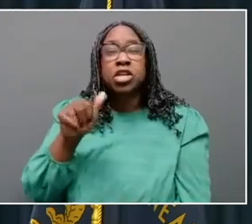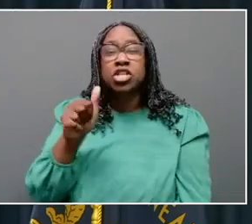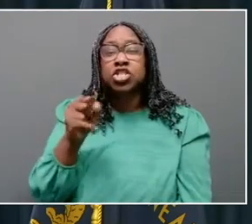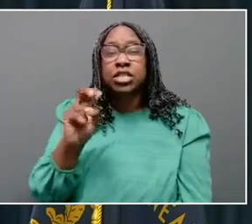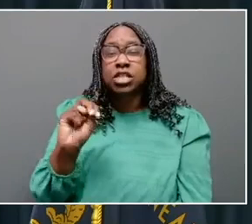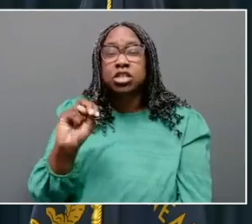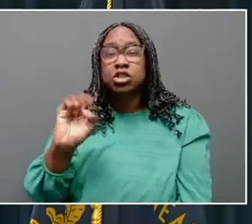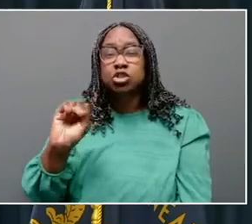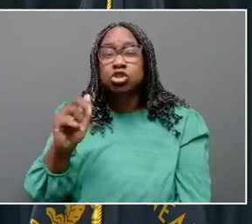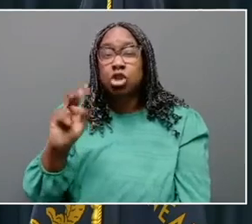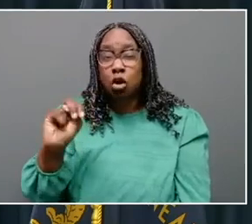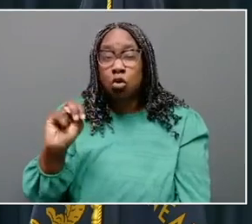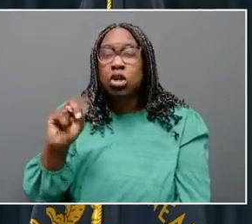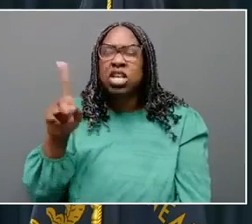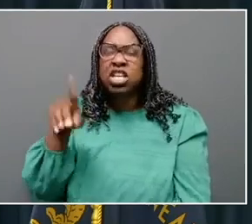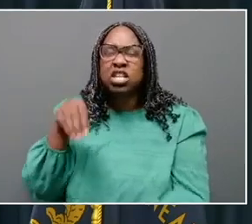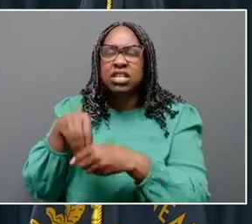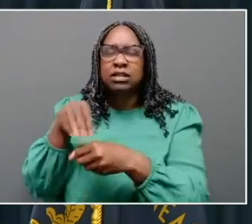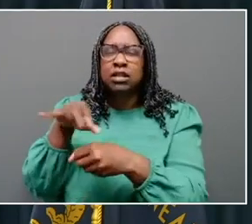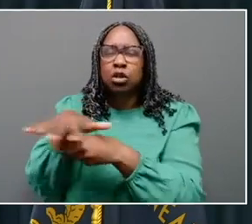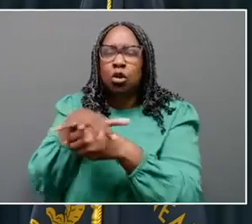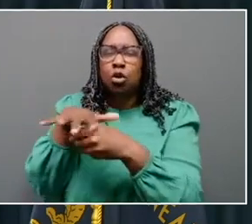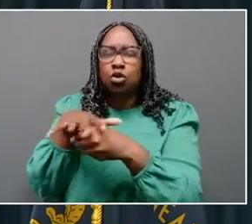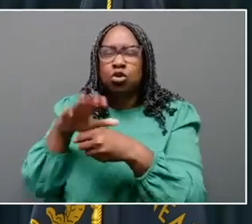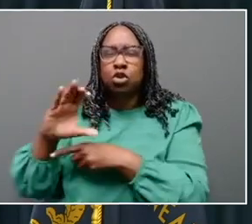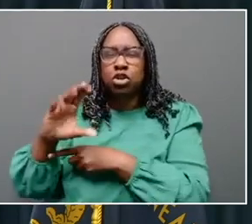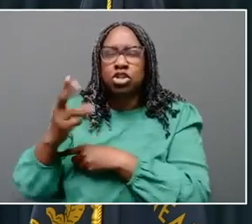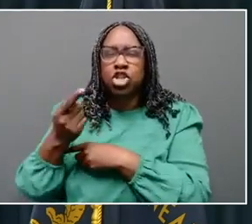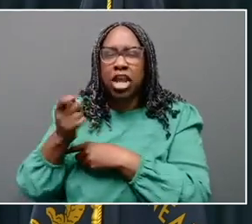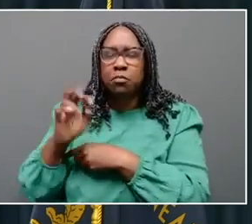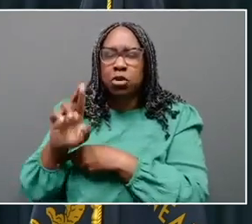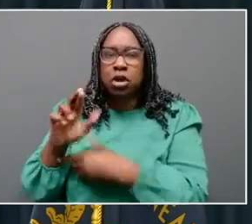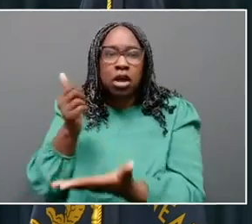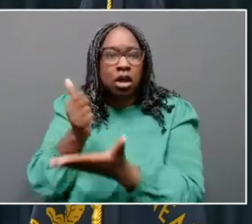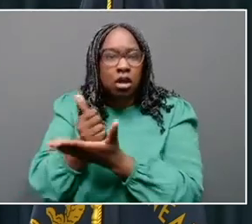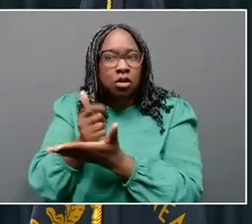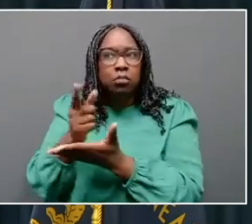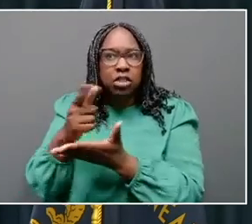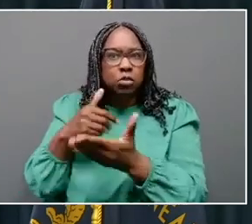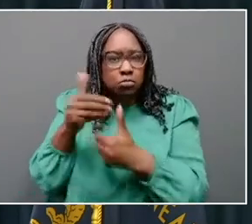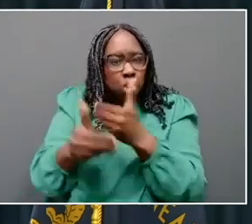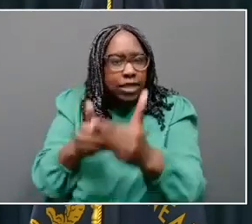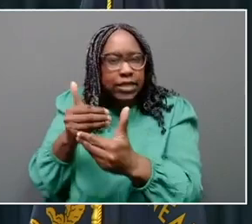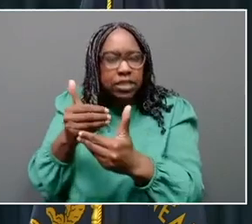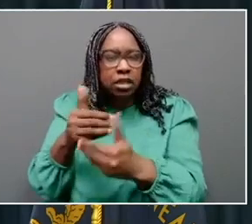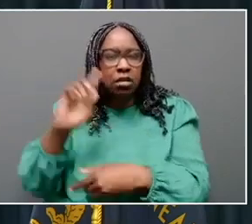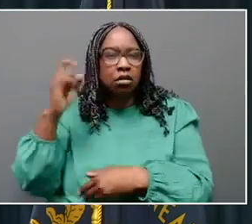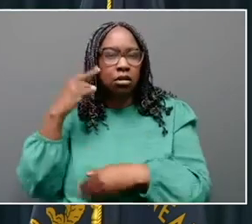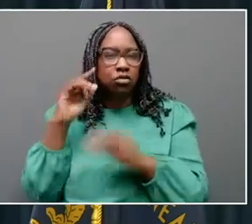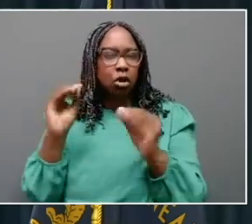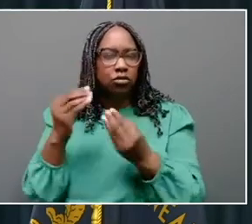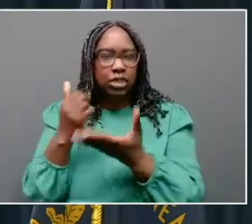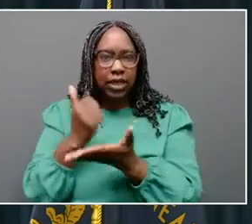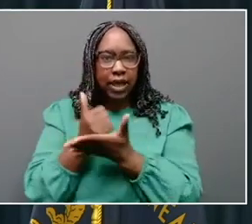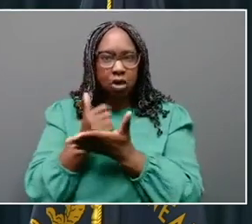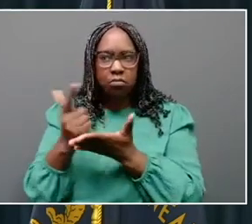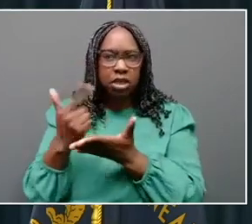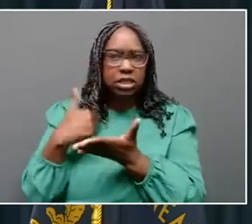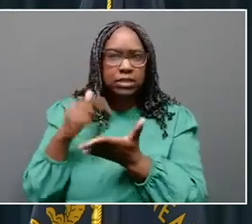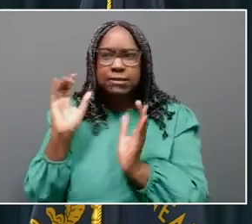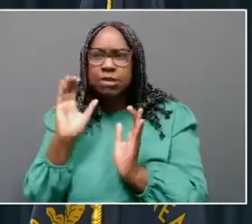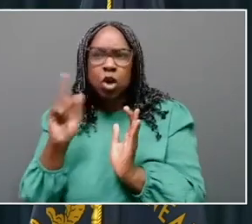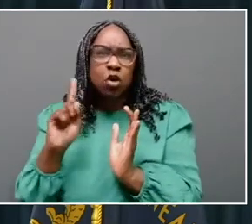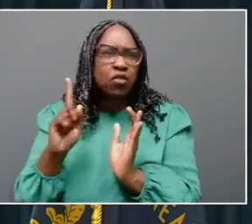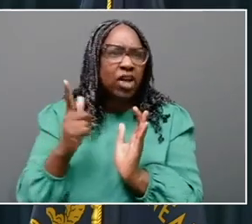was instrumental in helping us navigate those processes, working with the governor's office and helping to locate land and opportunity for us to build